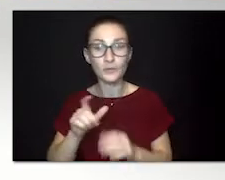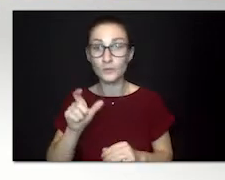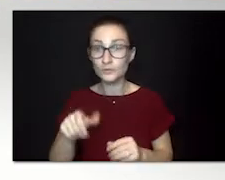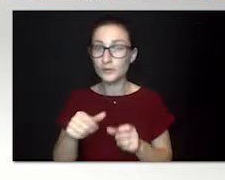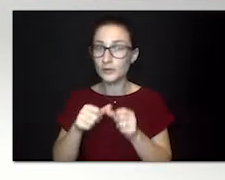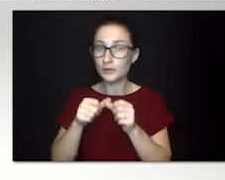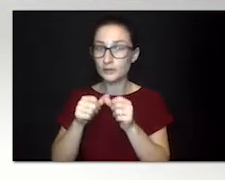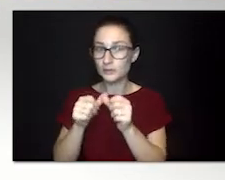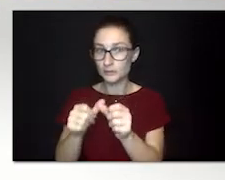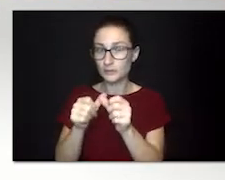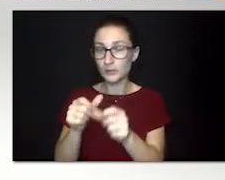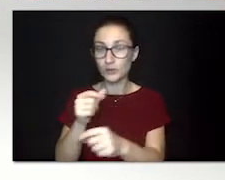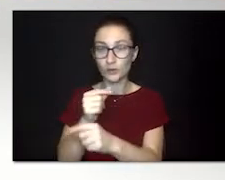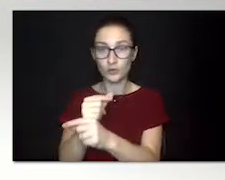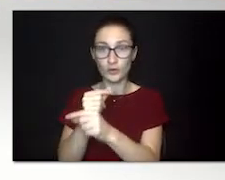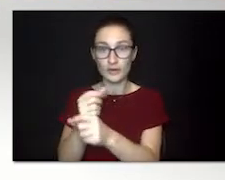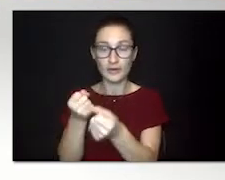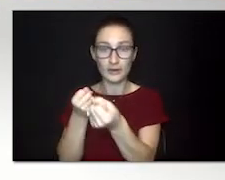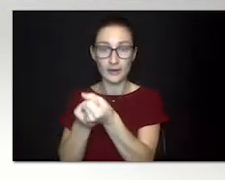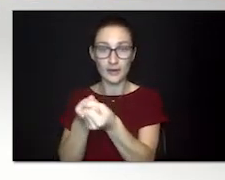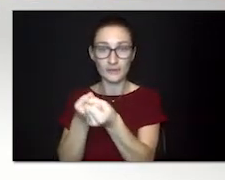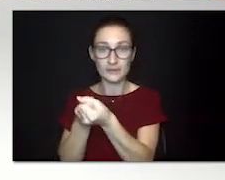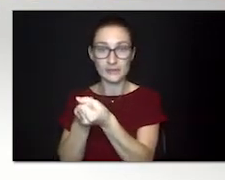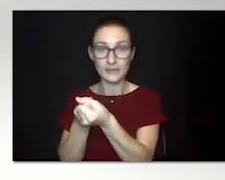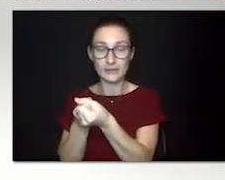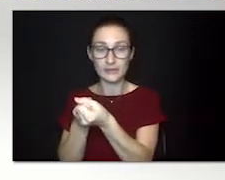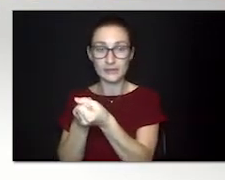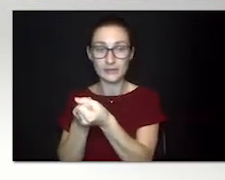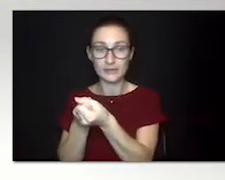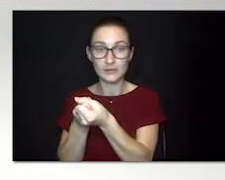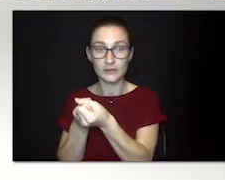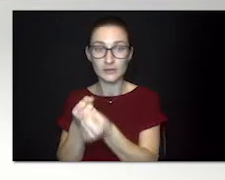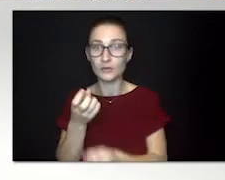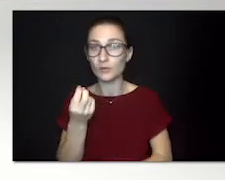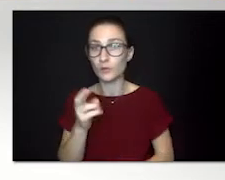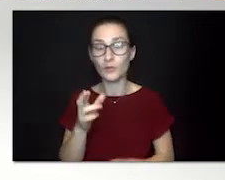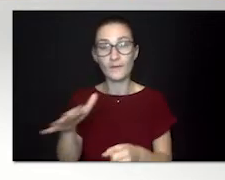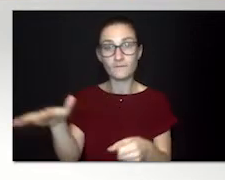continue with the guardian advocacy, or do you move over to the 3-panel and go for full